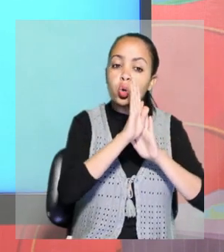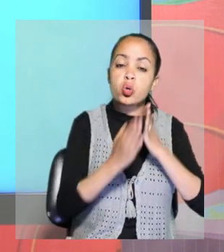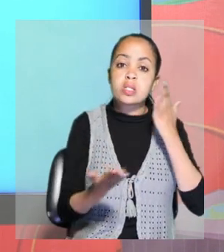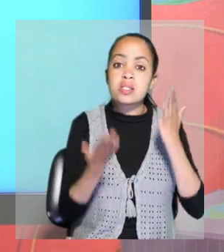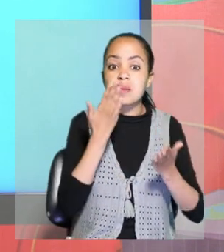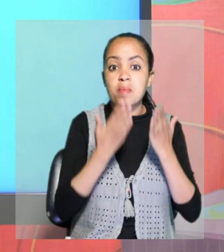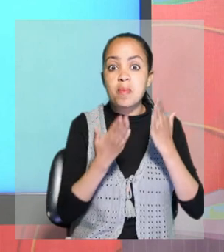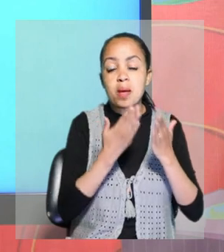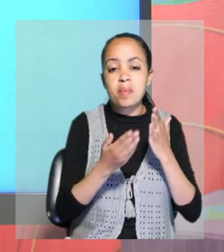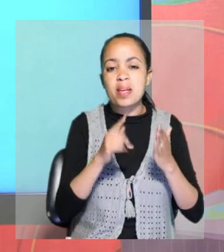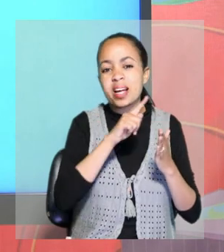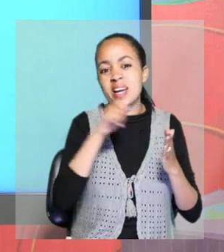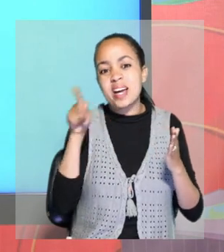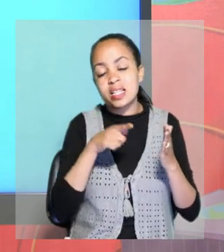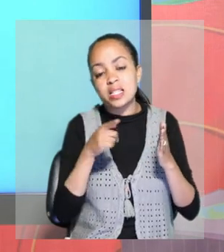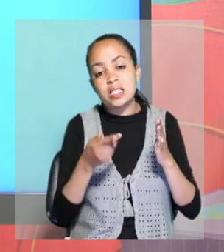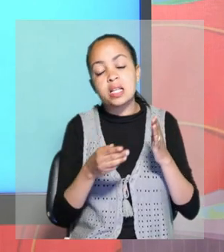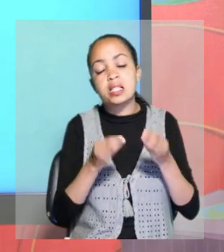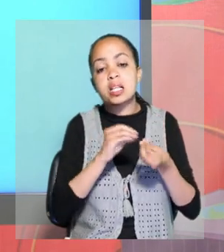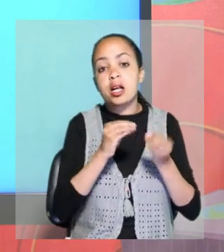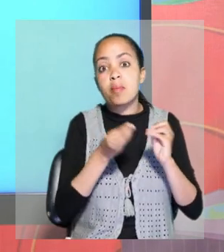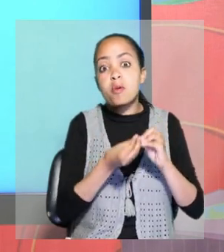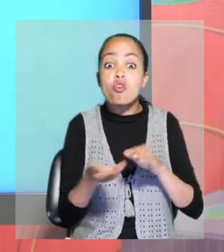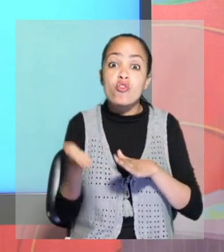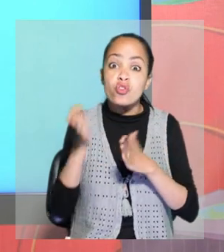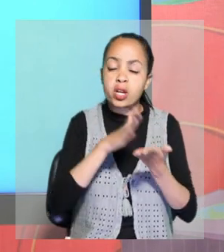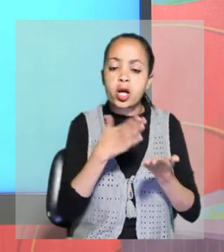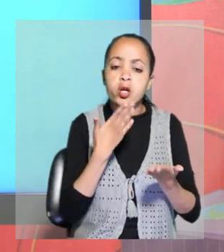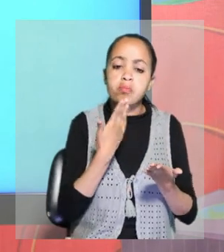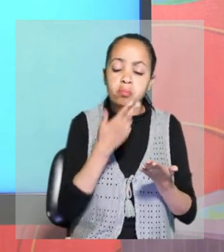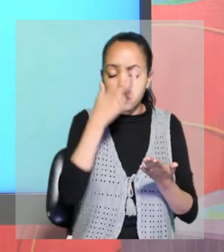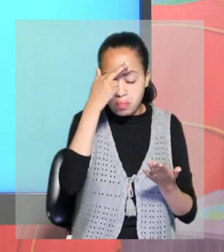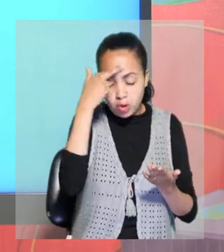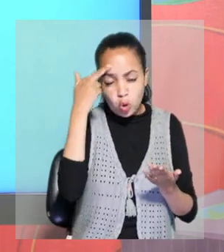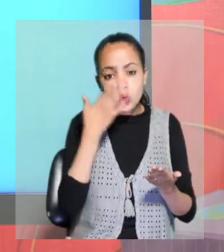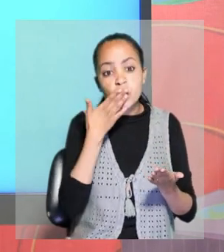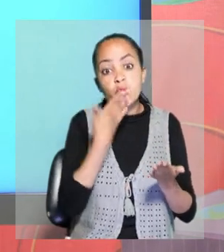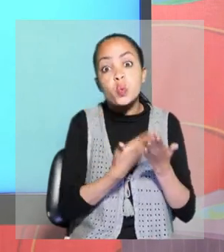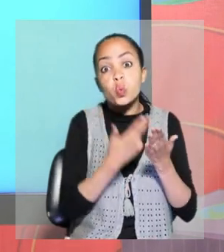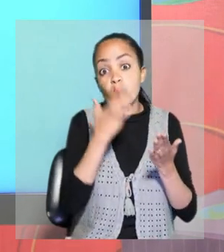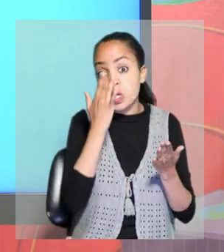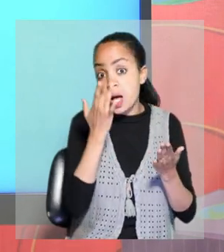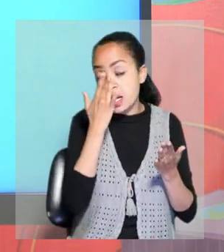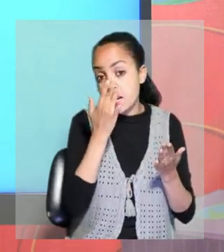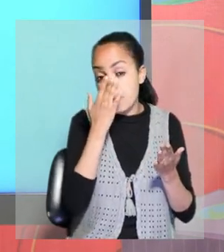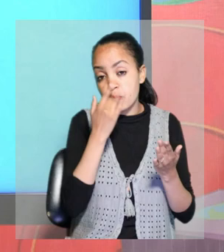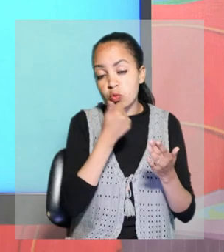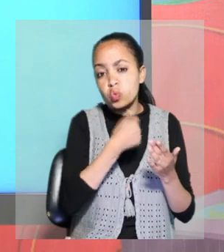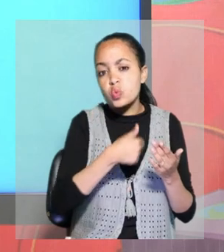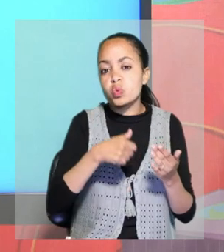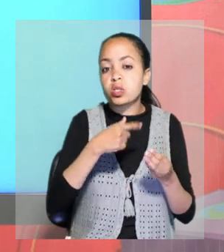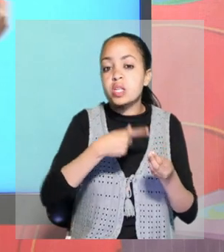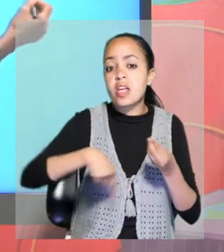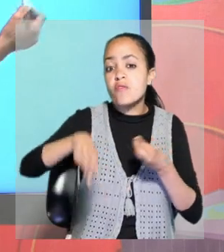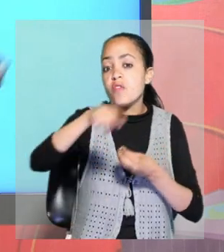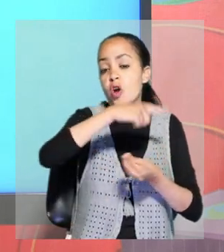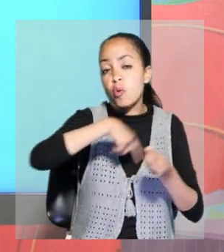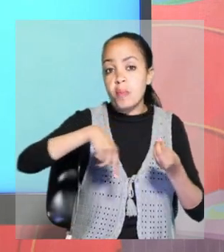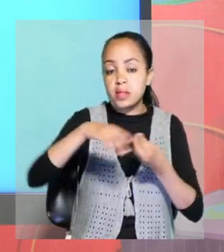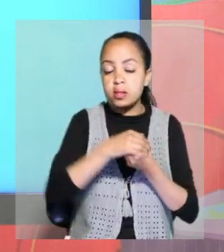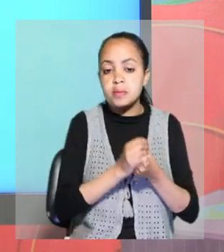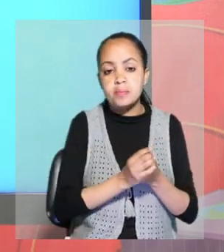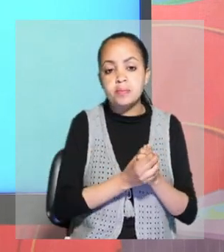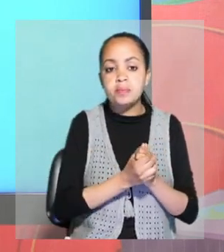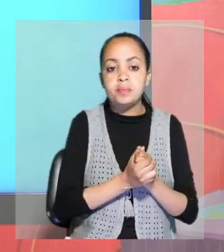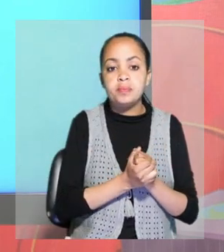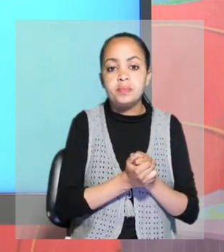be greater than the number die because good adapted to that of the environment where they enter. Plentiful environmental